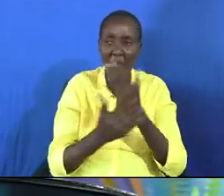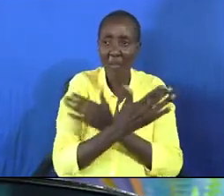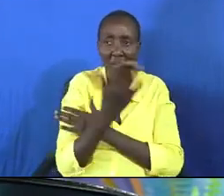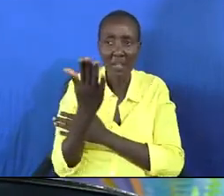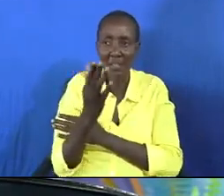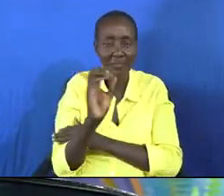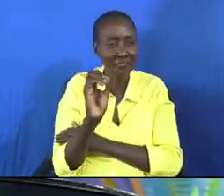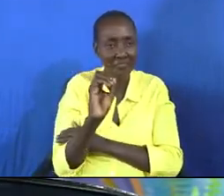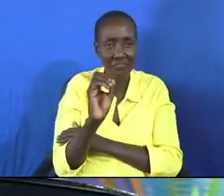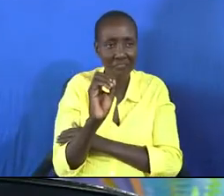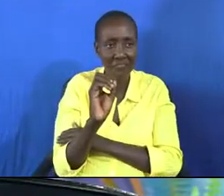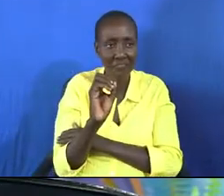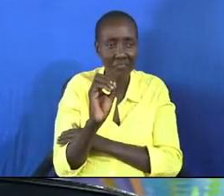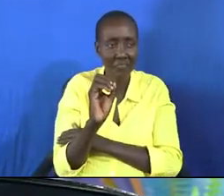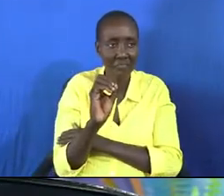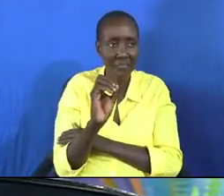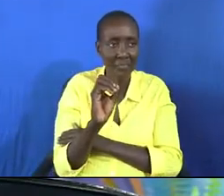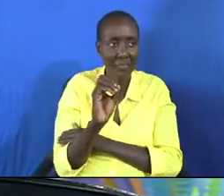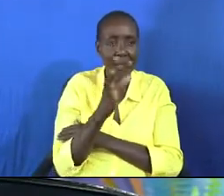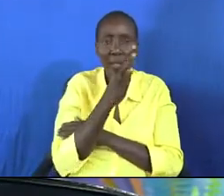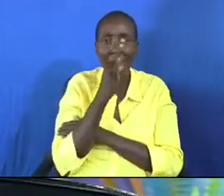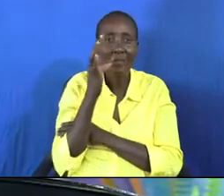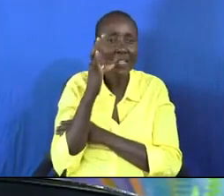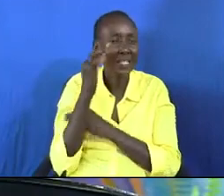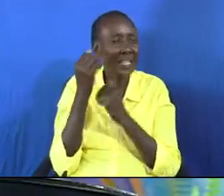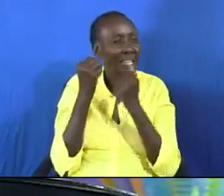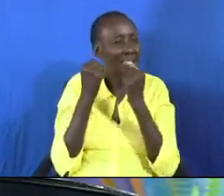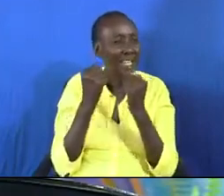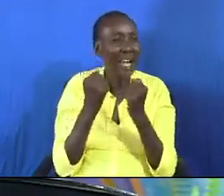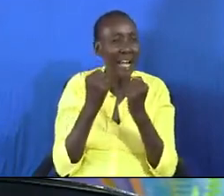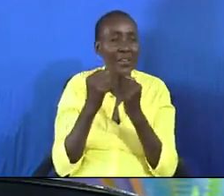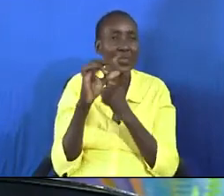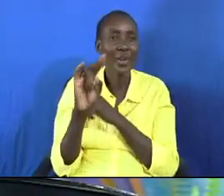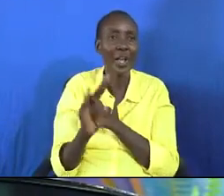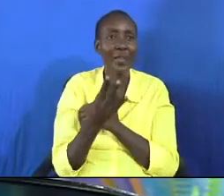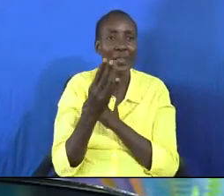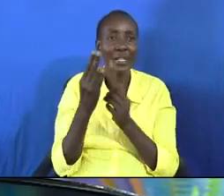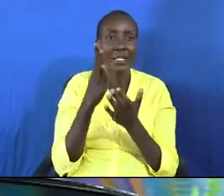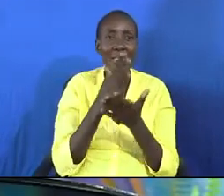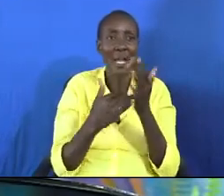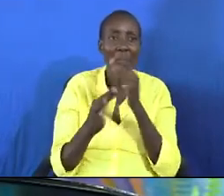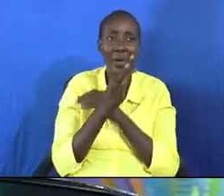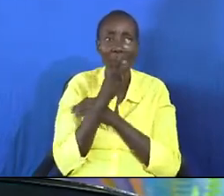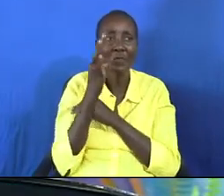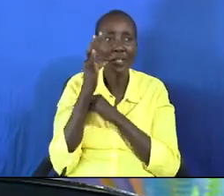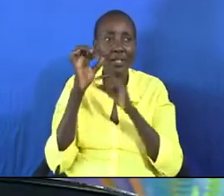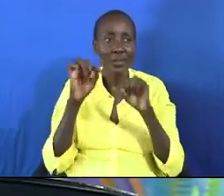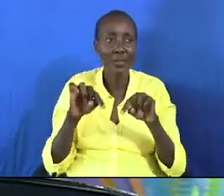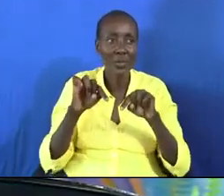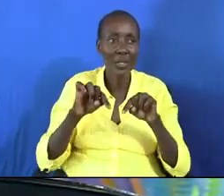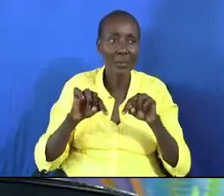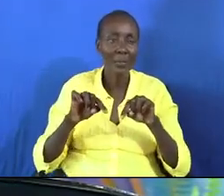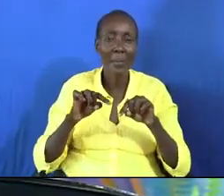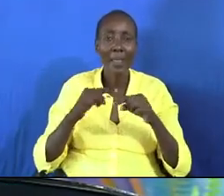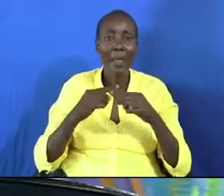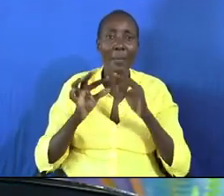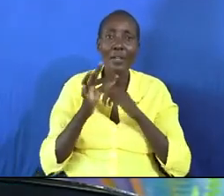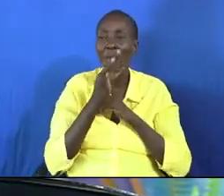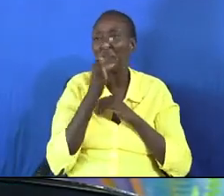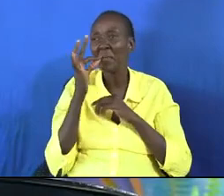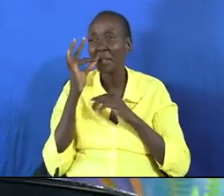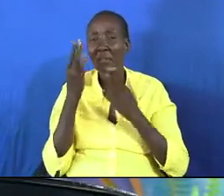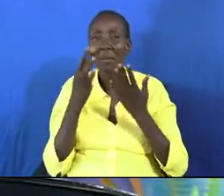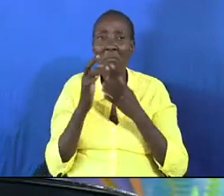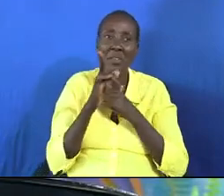a few of us, not all of us, because fasting is hard for an Adventist. There are some who are fasting today, but they are just fasting,